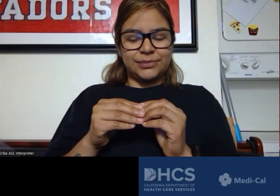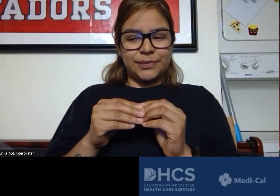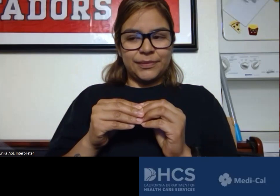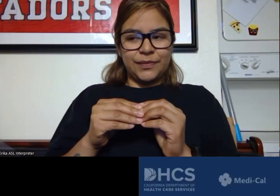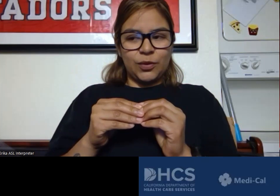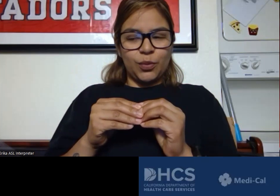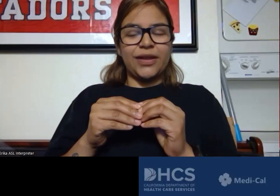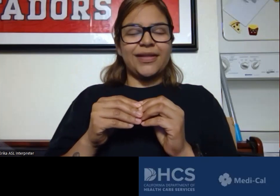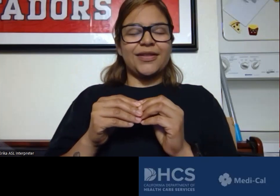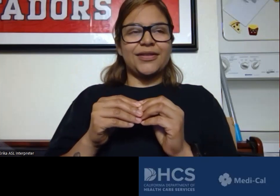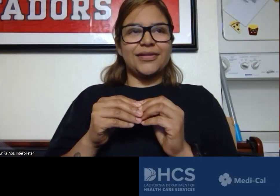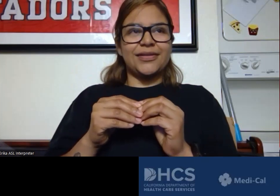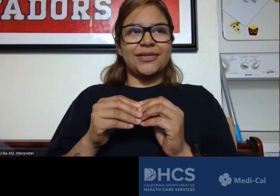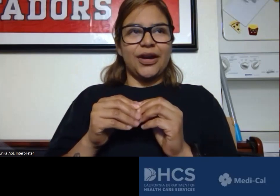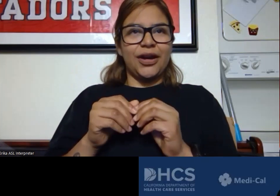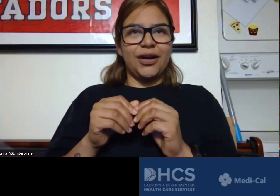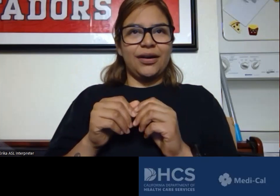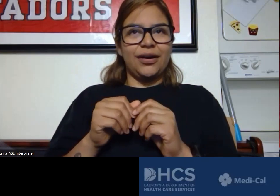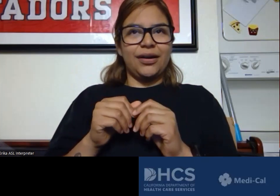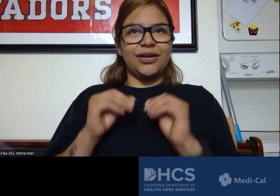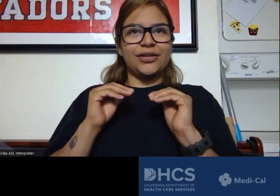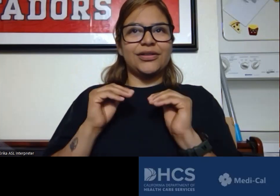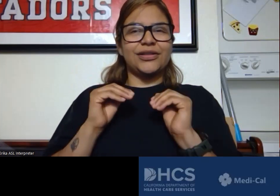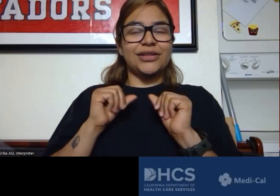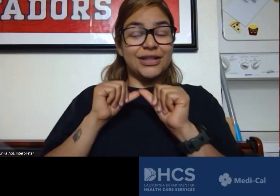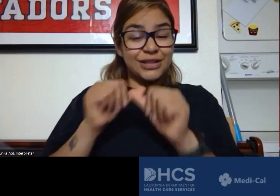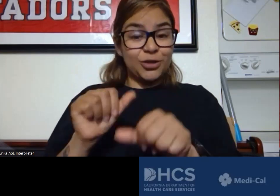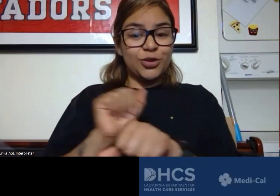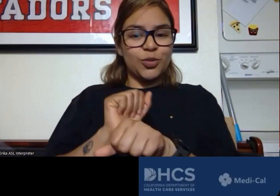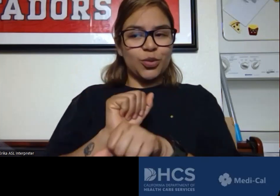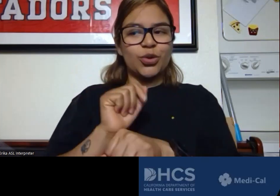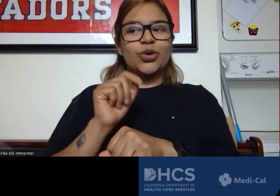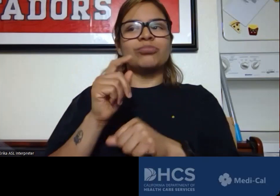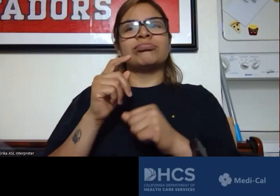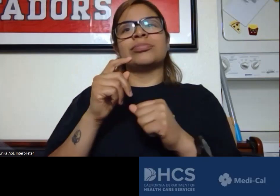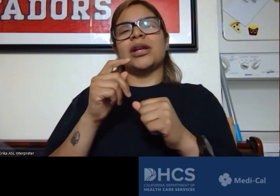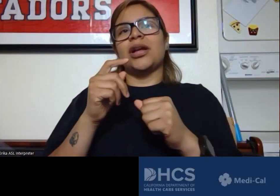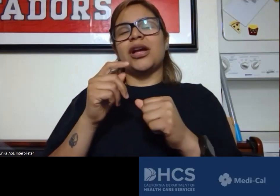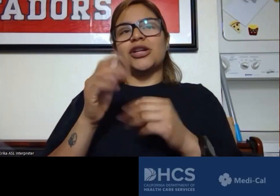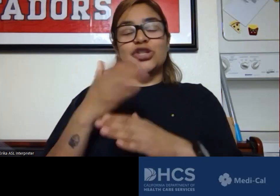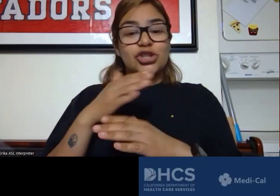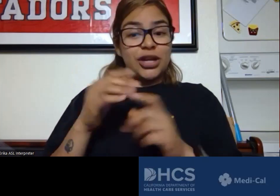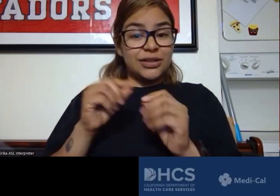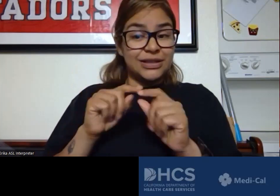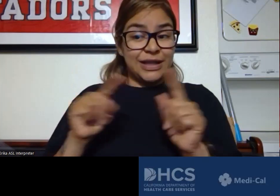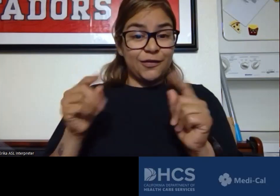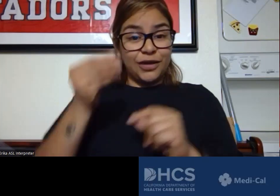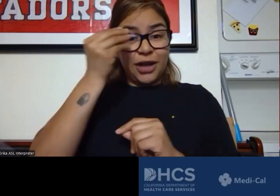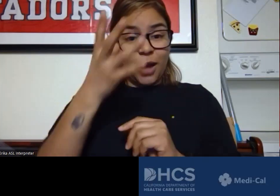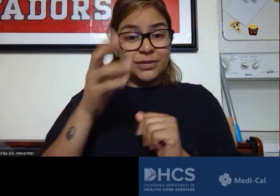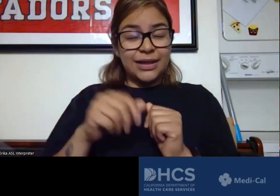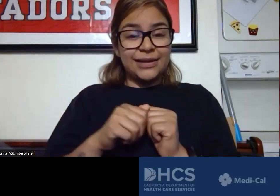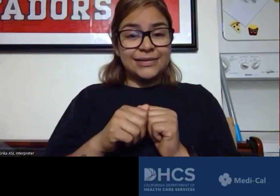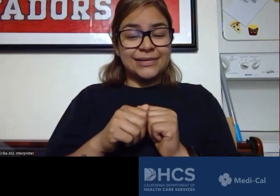so, and are fully available to come and provide updates on the process, where we're